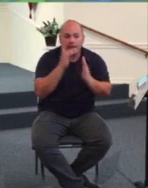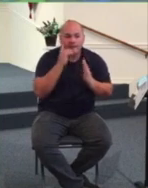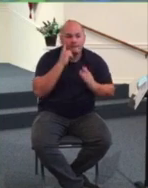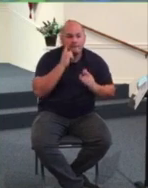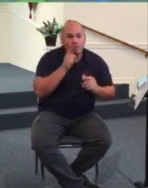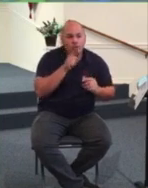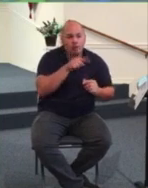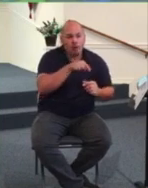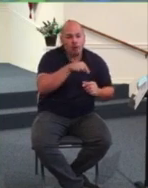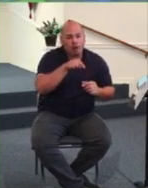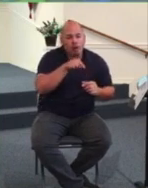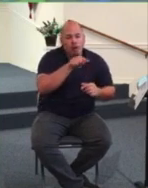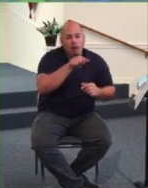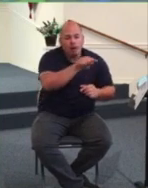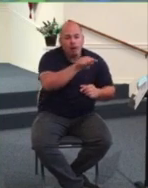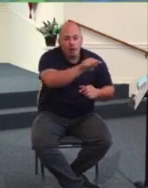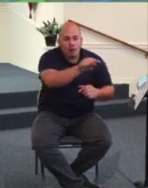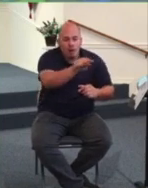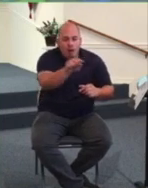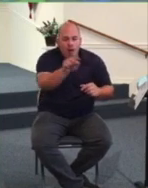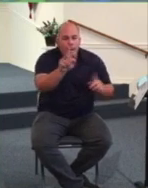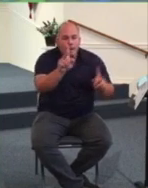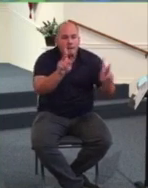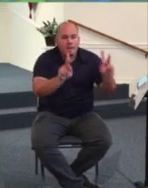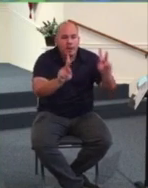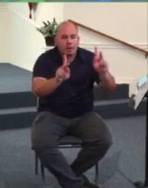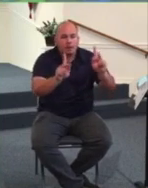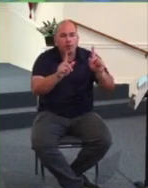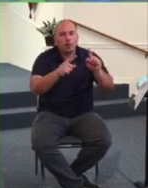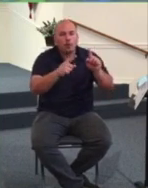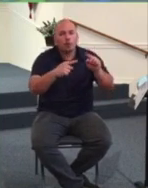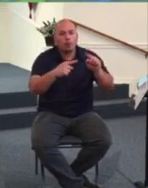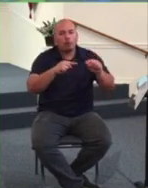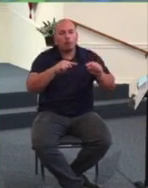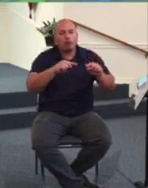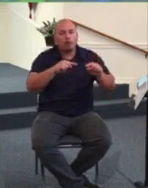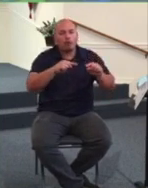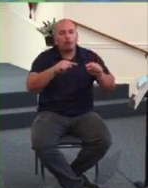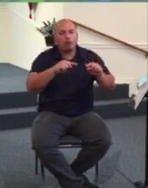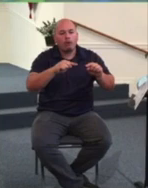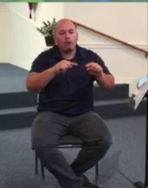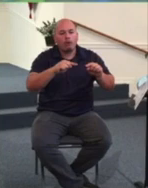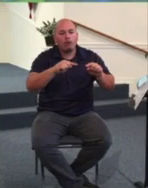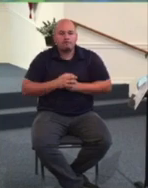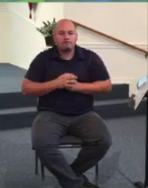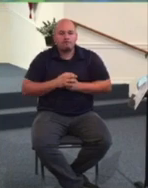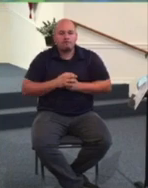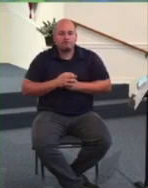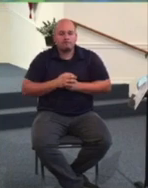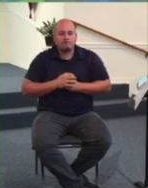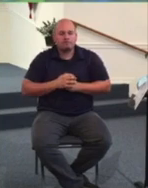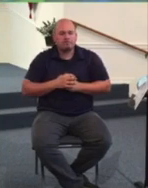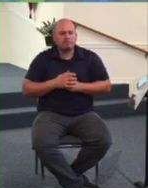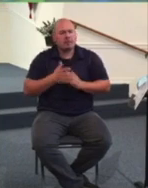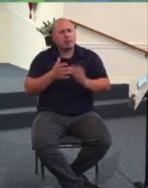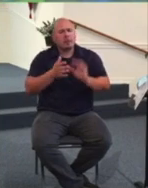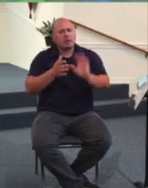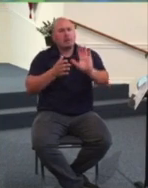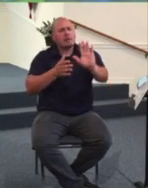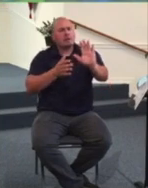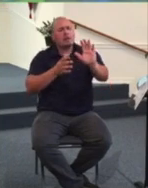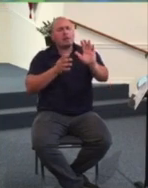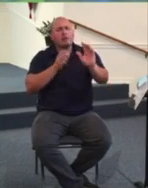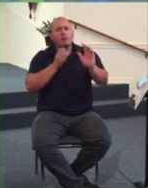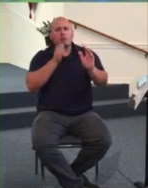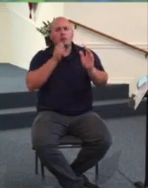you, and you do good to people who don't deserve it, And I'm not saying that you should stay in a bad situation where